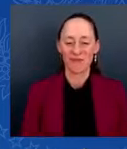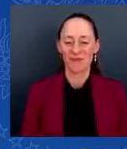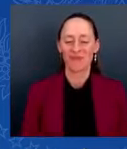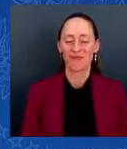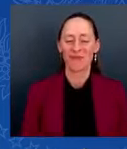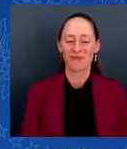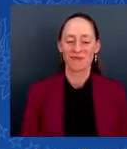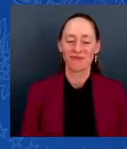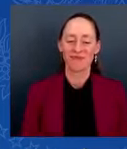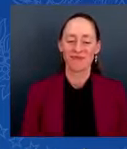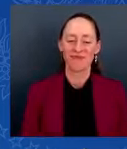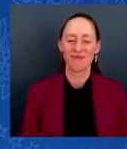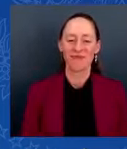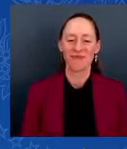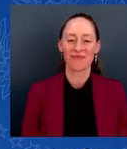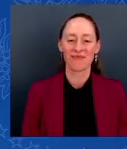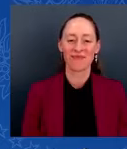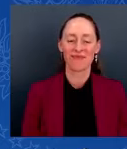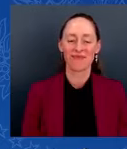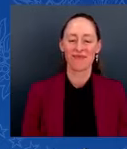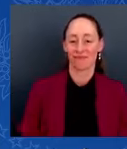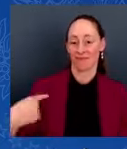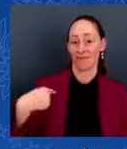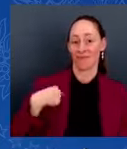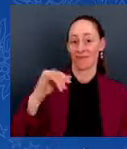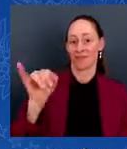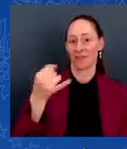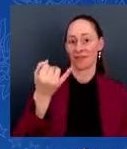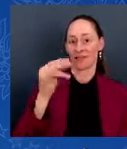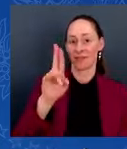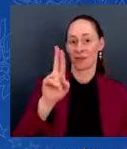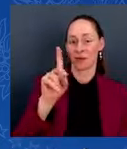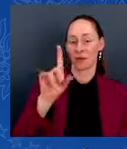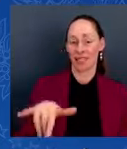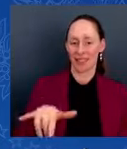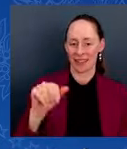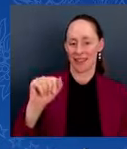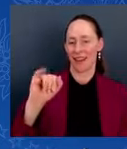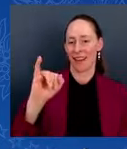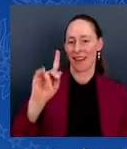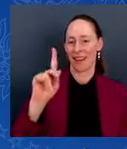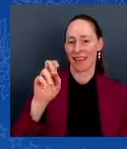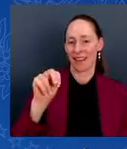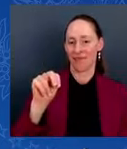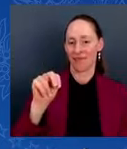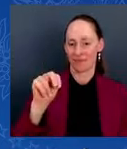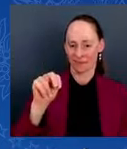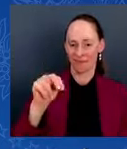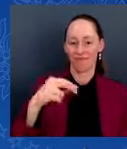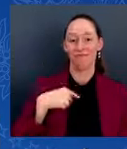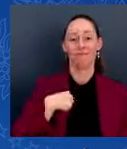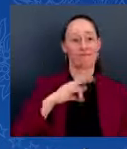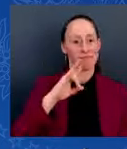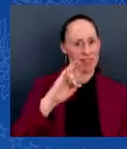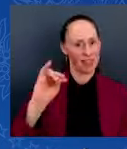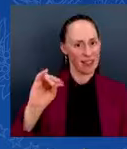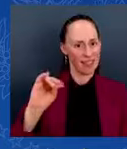My name is Judy Aiken. I'm a 70-year-old retired registered nurse from Portland, Maine,